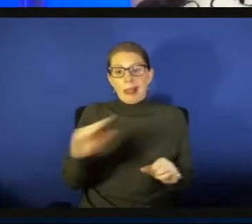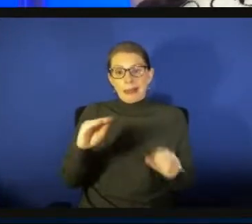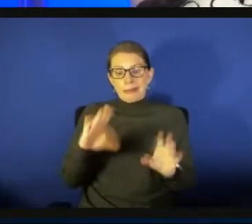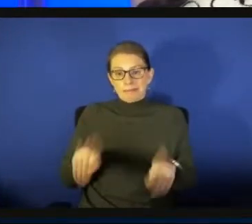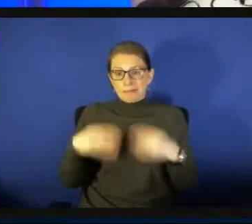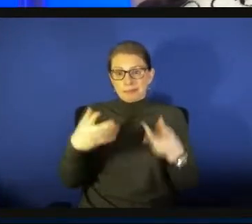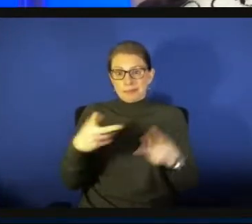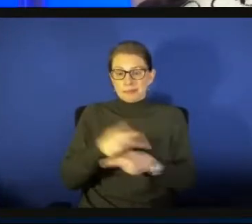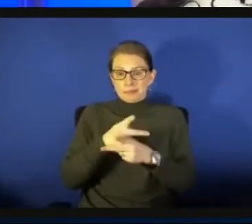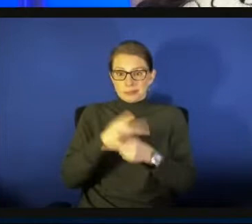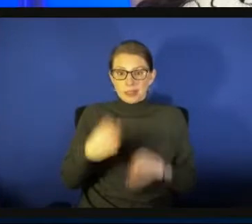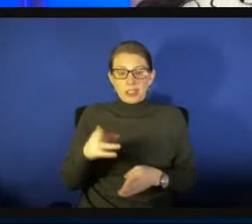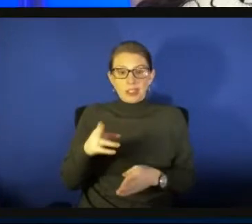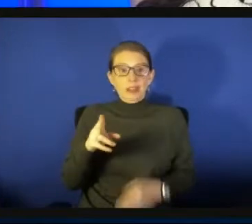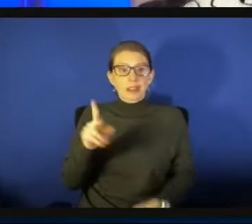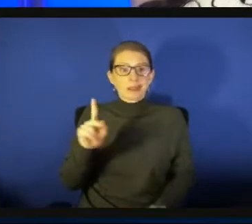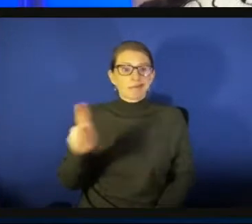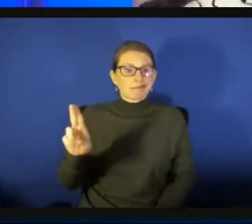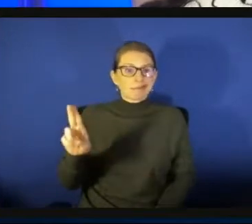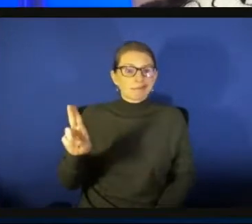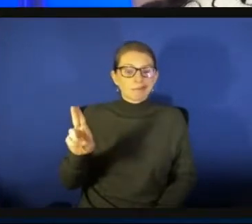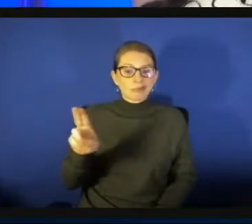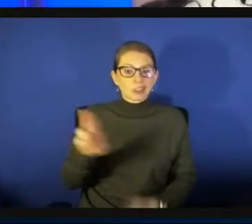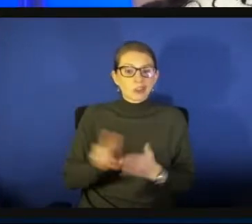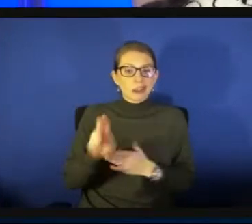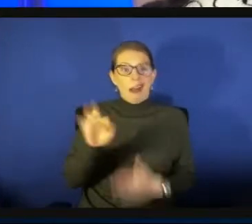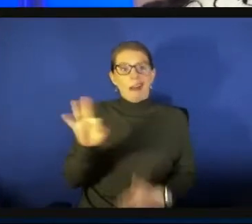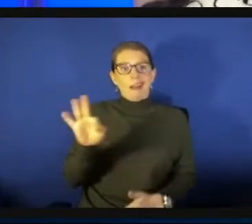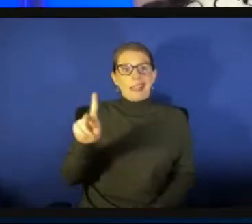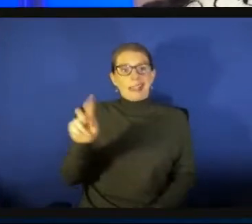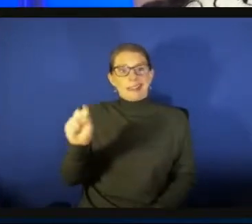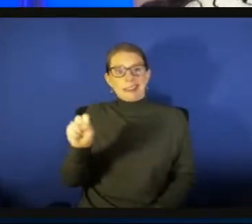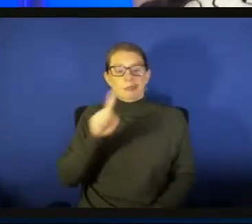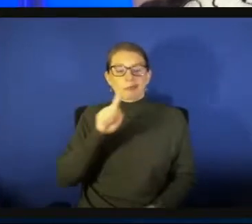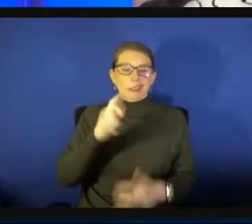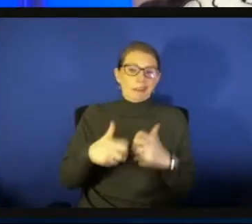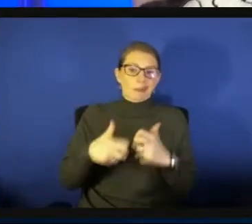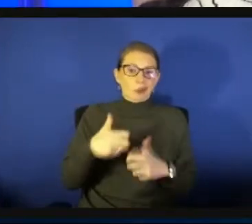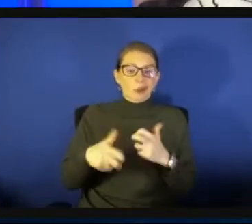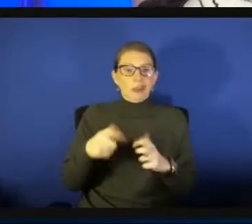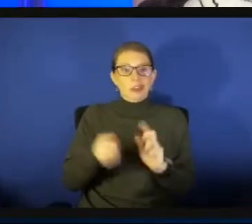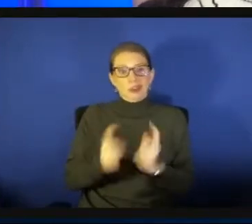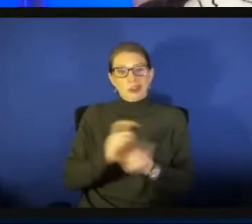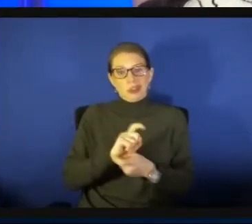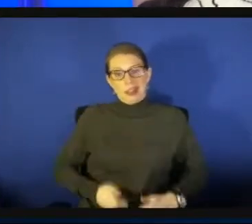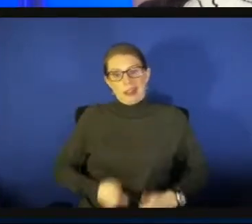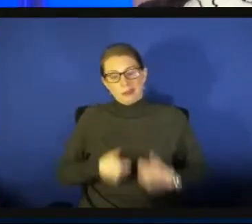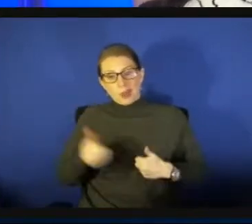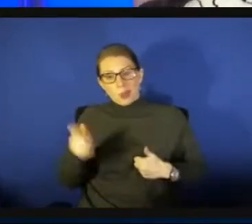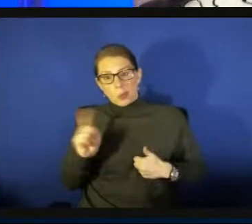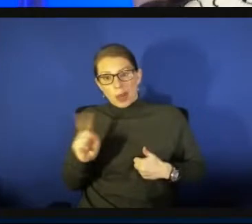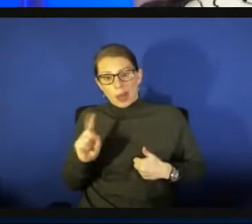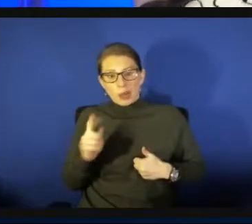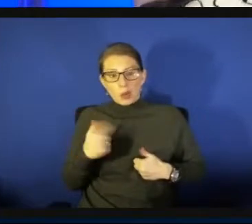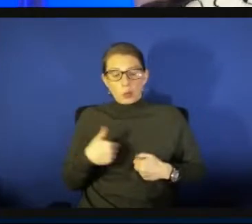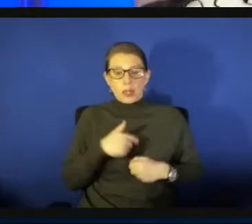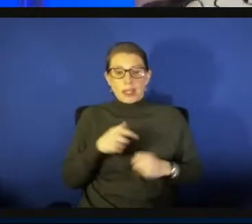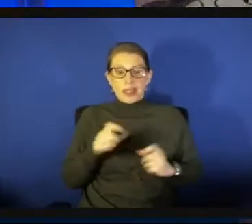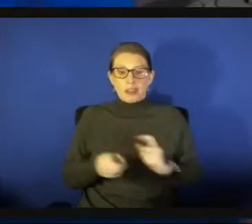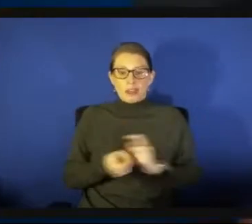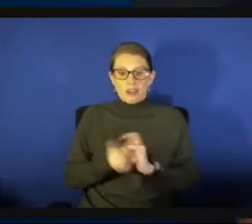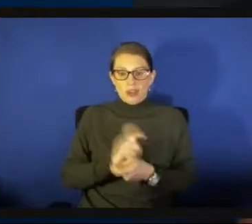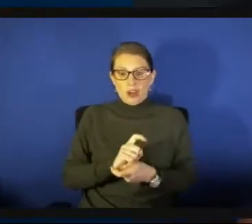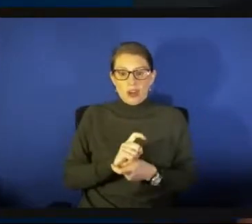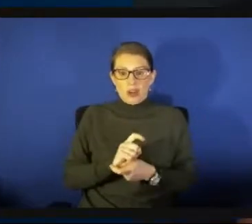caregivers who were the University of Kansas, that's very difficult. You have to change where you're living. We had to change who